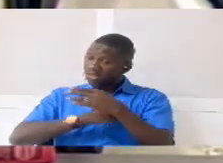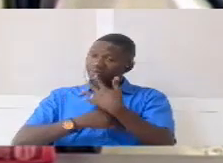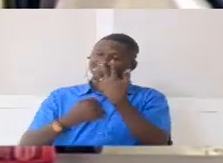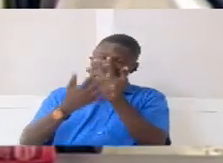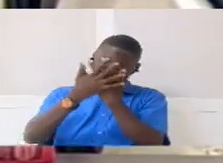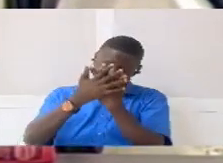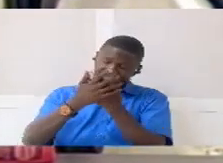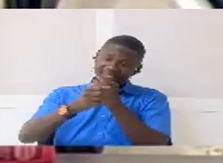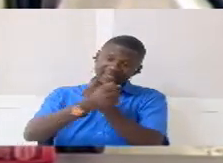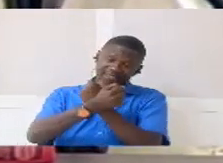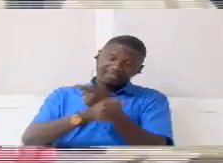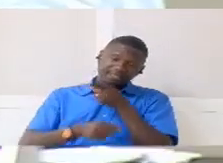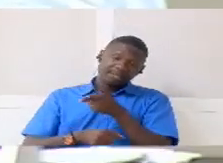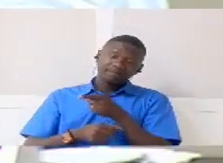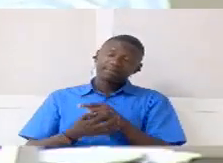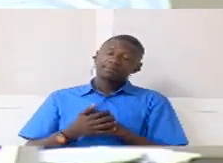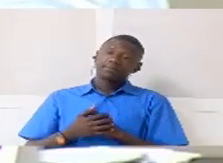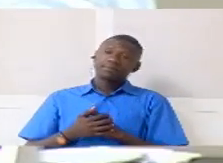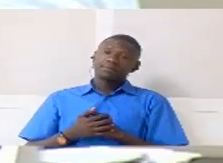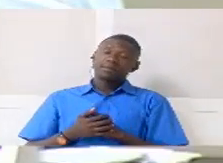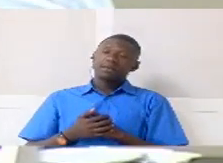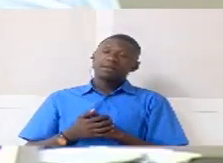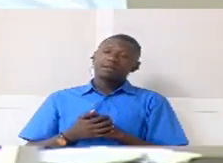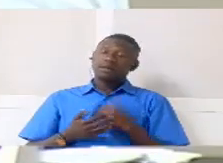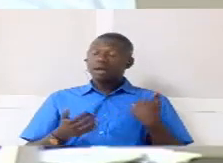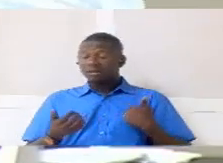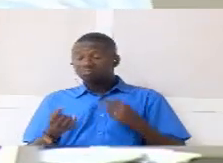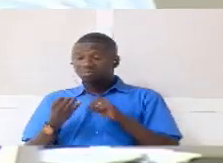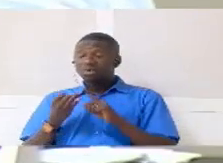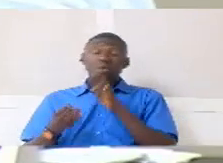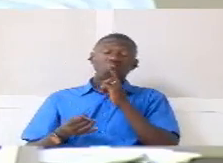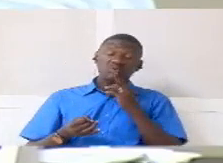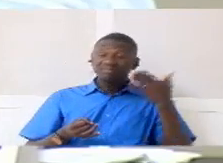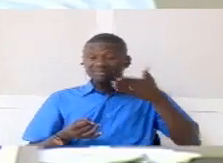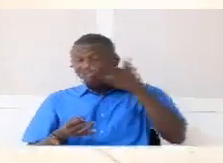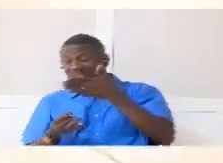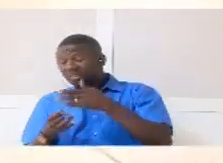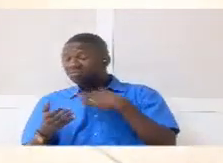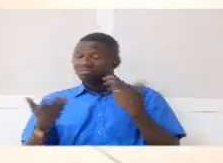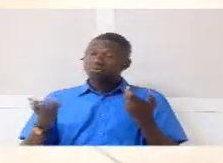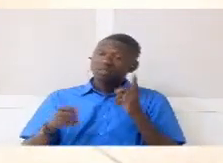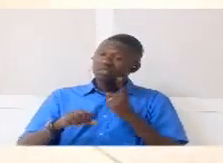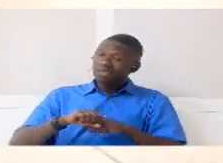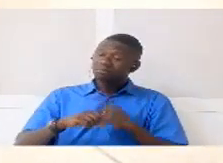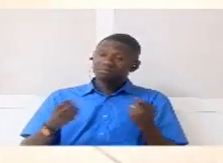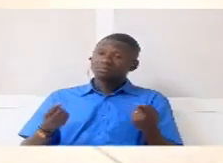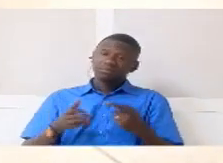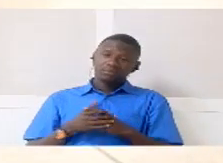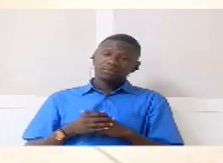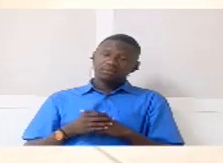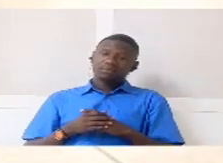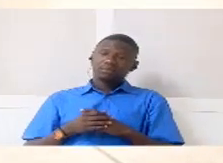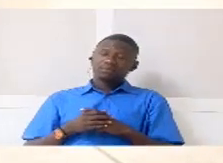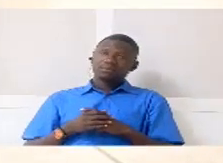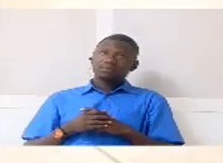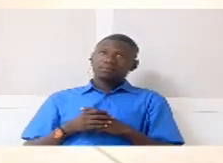who came in, what their purpose of visit is. Ani ning receipt book ni ko fana o mon pour une mesure comme mol min nata e